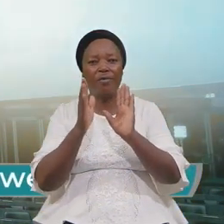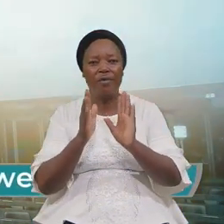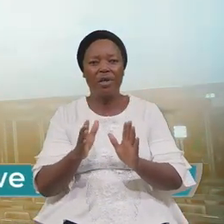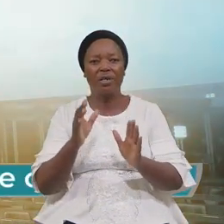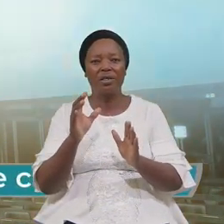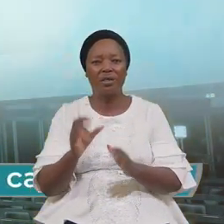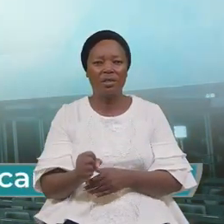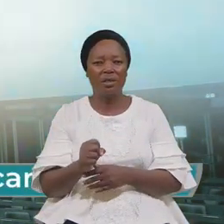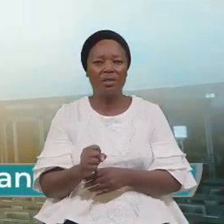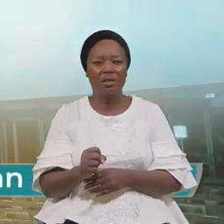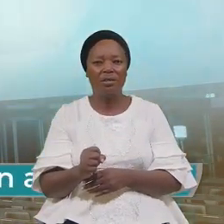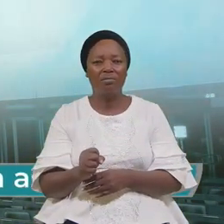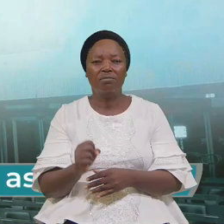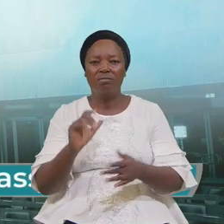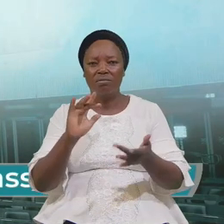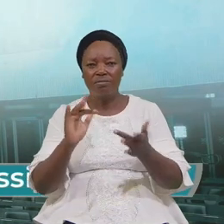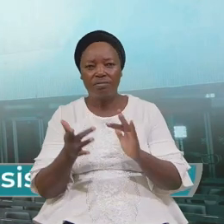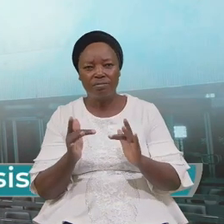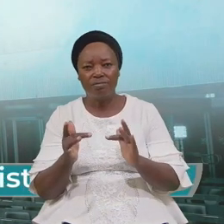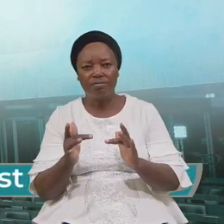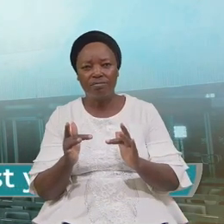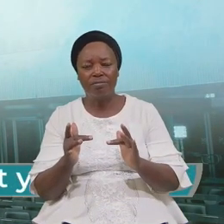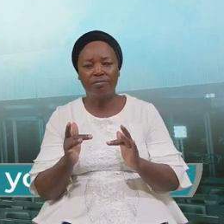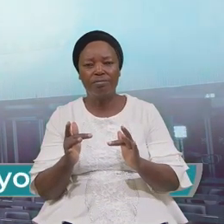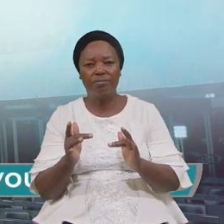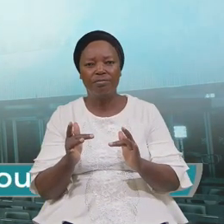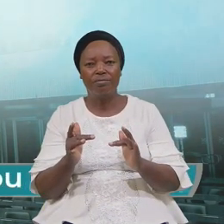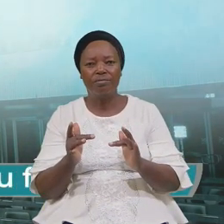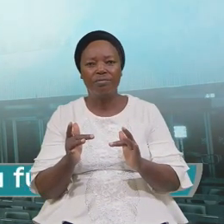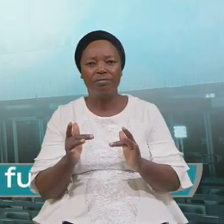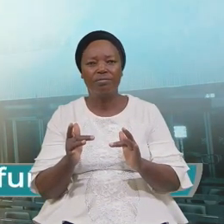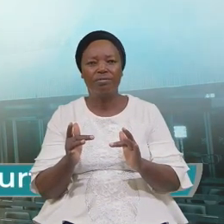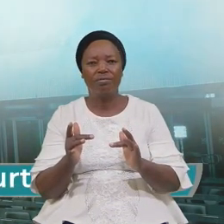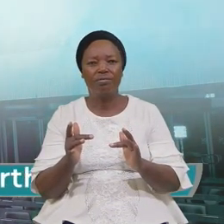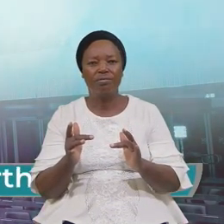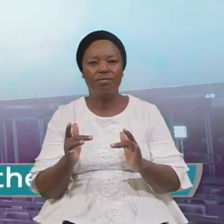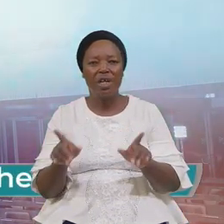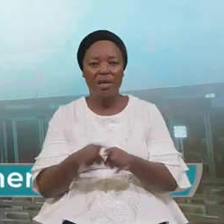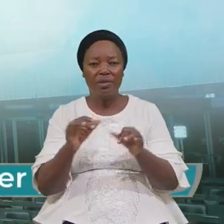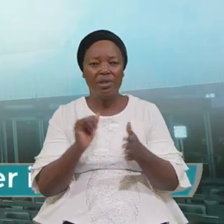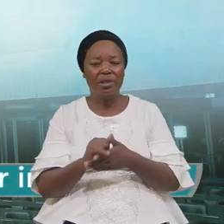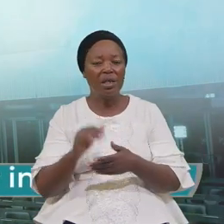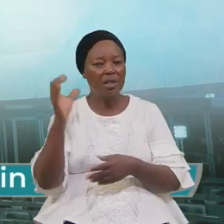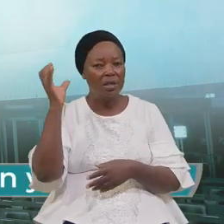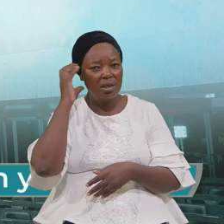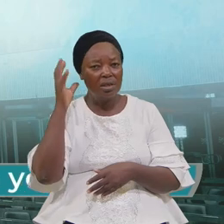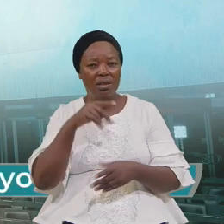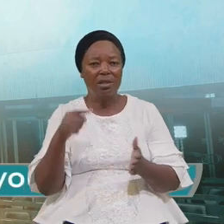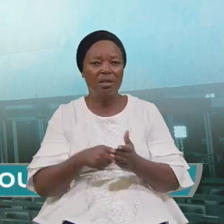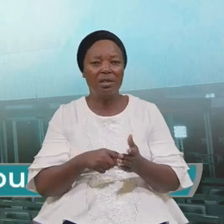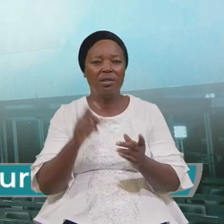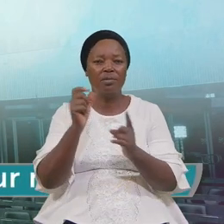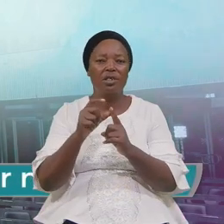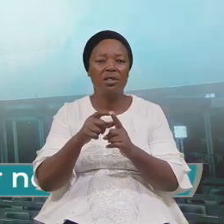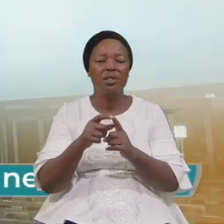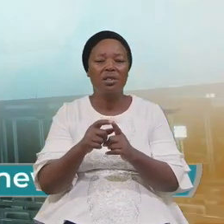on online, those of us that took decision and we listening to this message on radio, there will be banquet for all